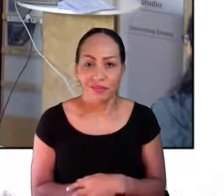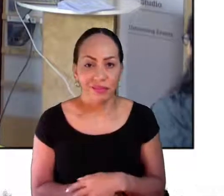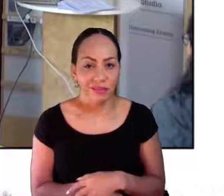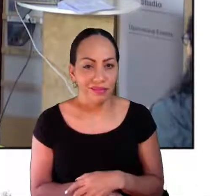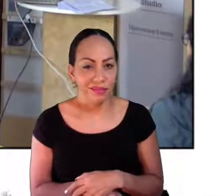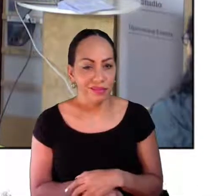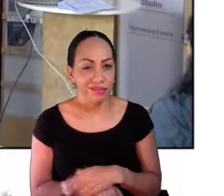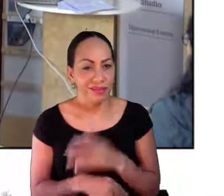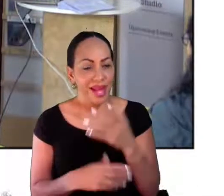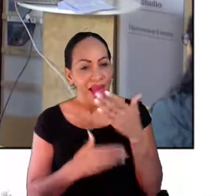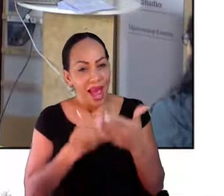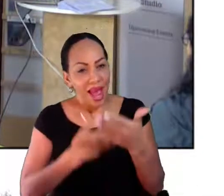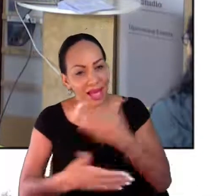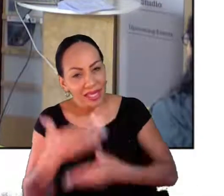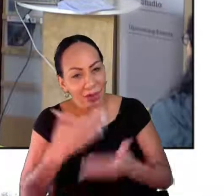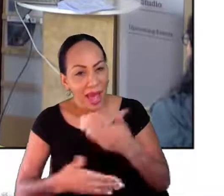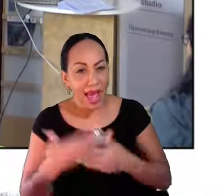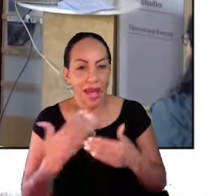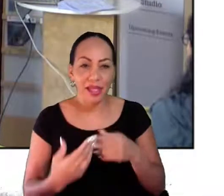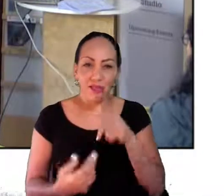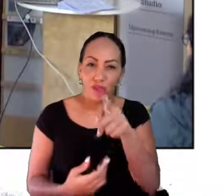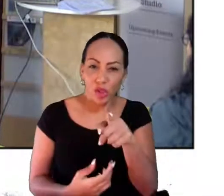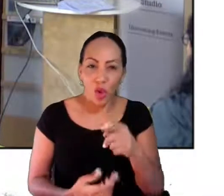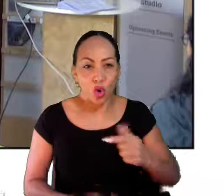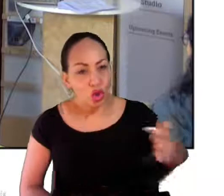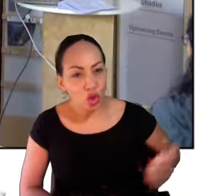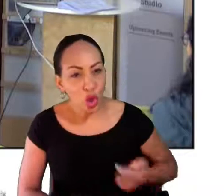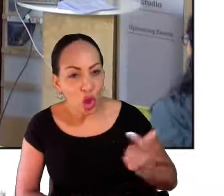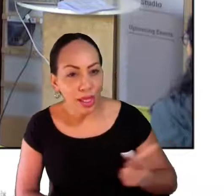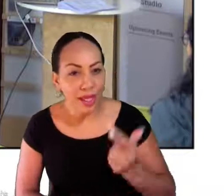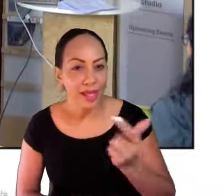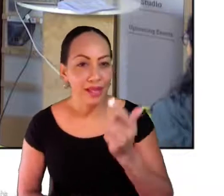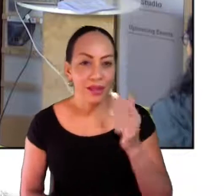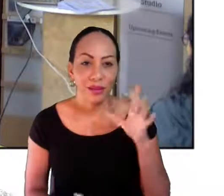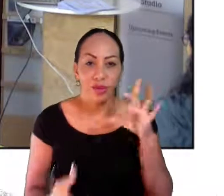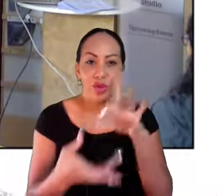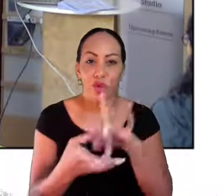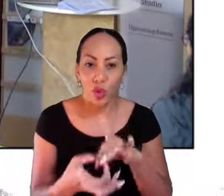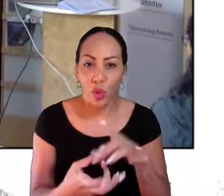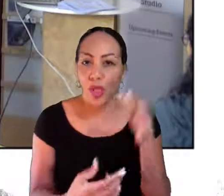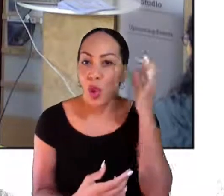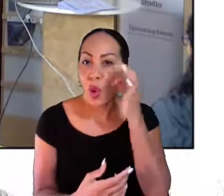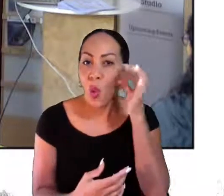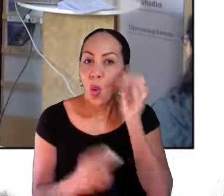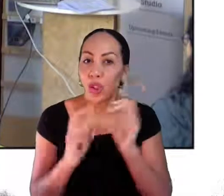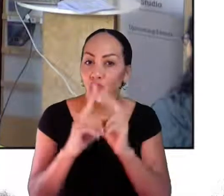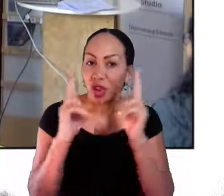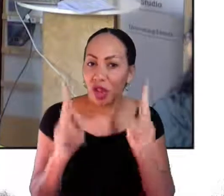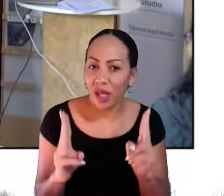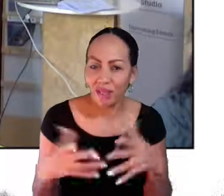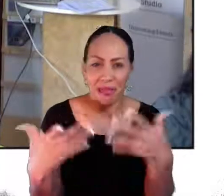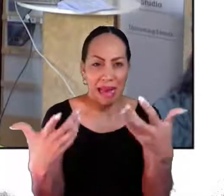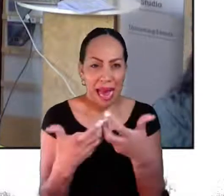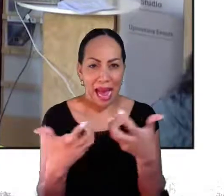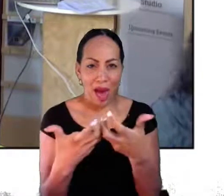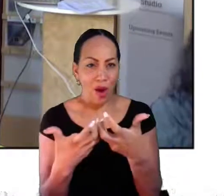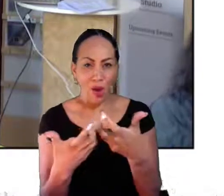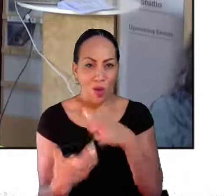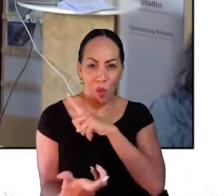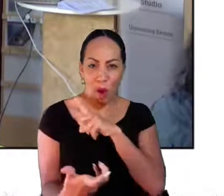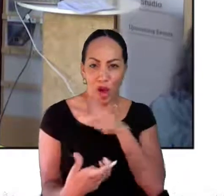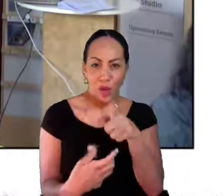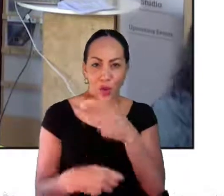and why you're an inclusion producer? So when we were having to think about these questions, I was like, I don't know, why am I in anything at all